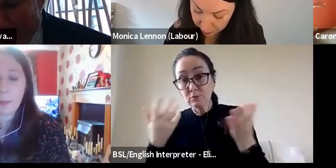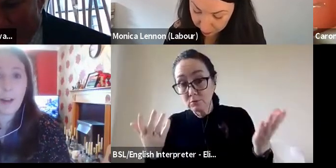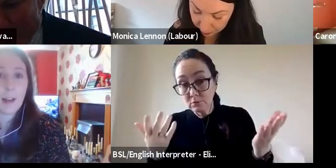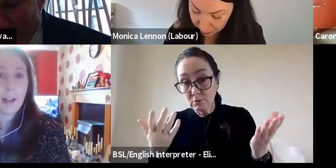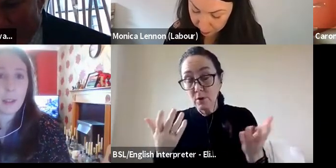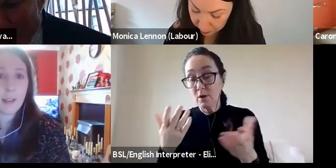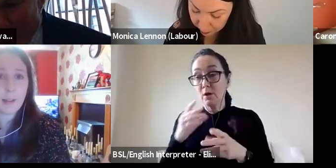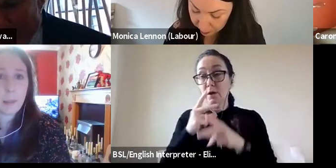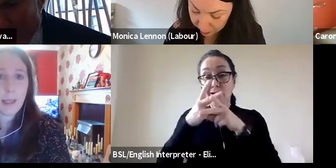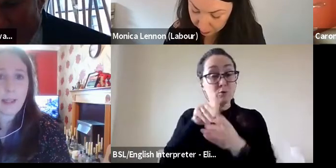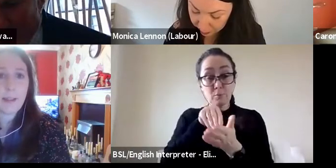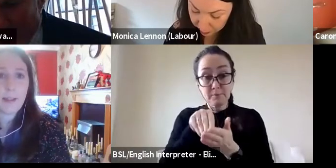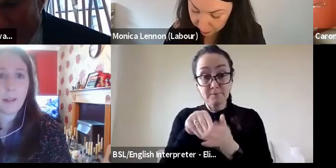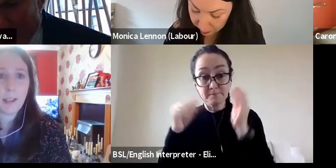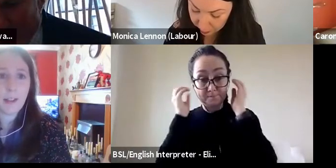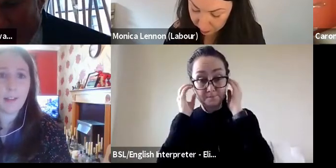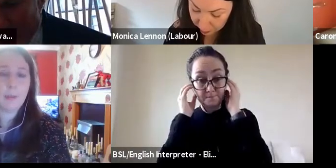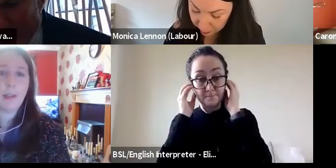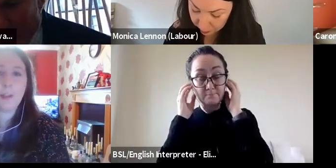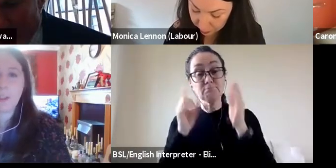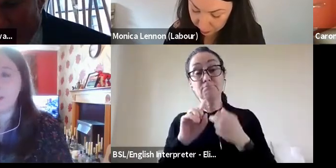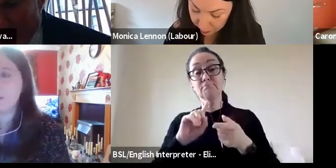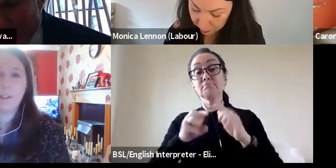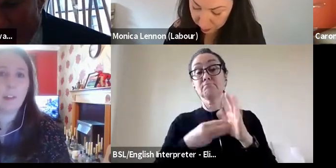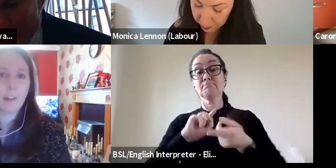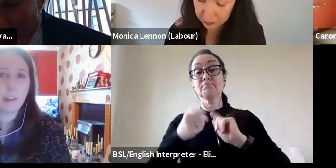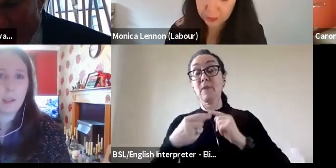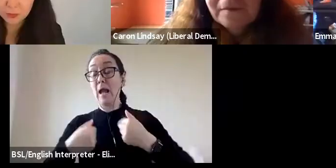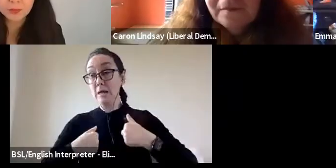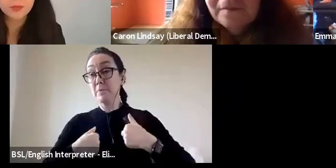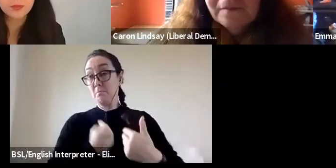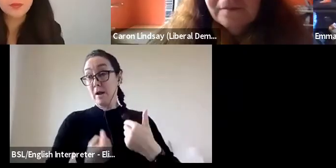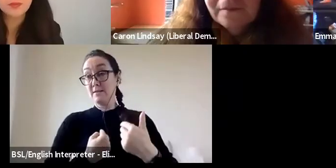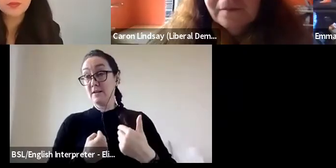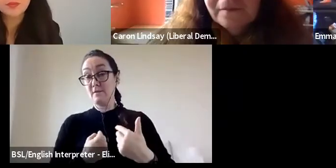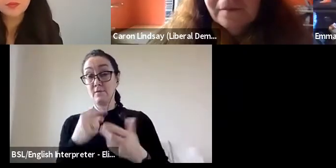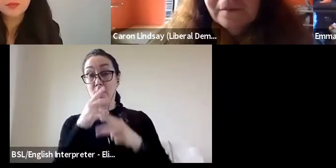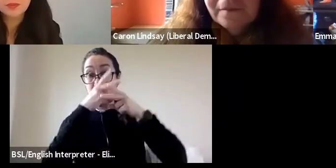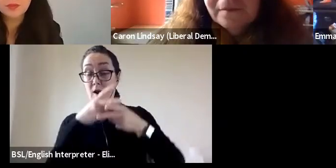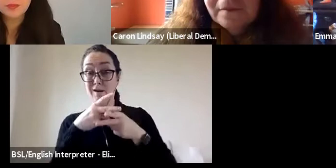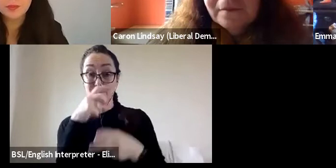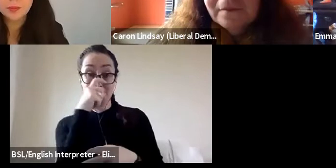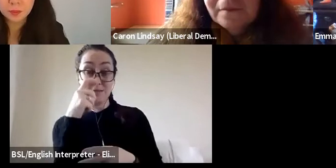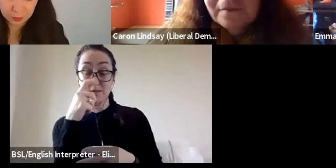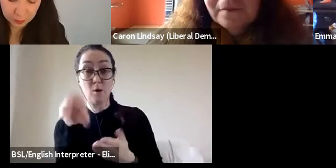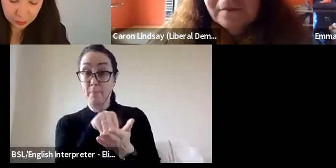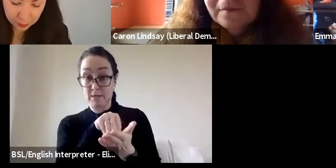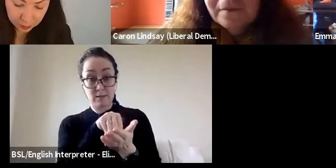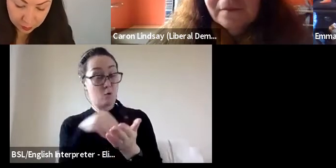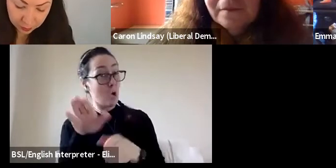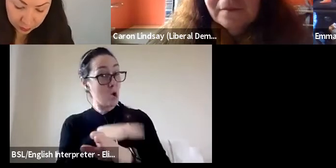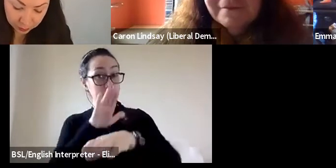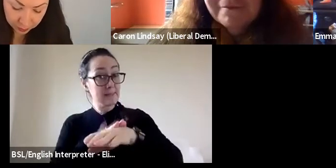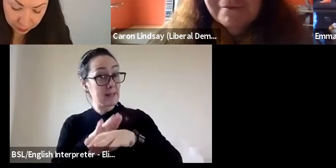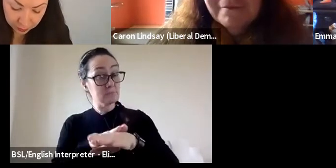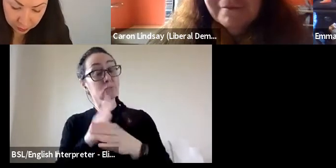Well, I have been an unpaid young carer, my little sister, for even longer than me. So this is an issue that is truly very important to me. And I